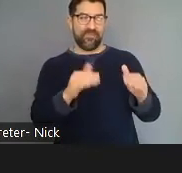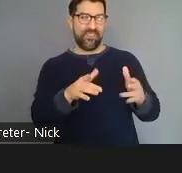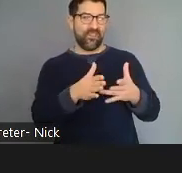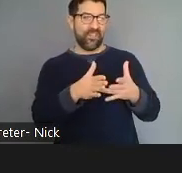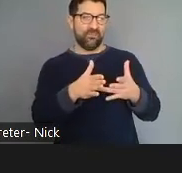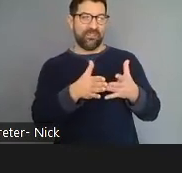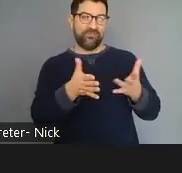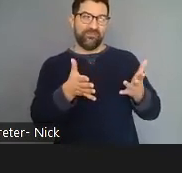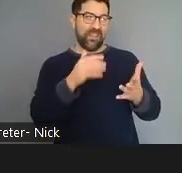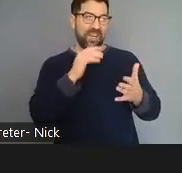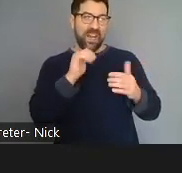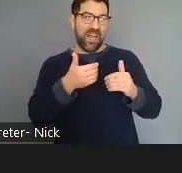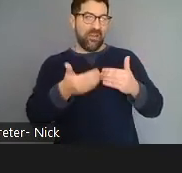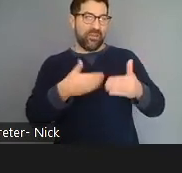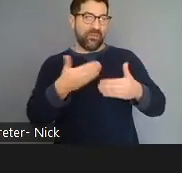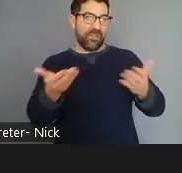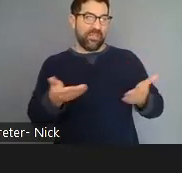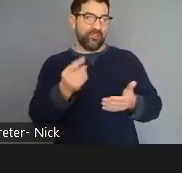so that's not how we really do things here.